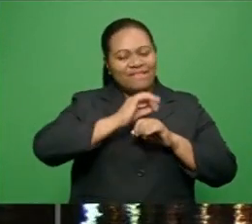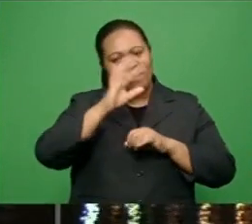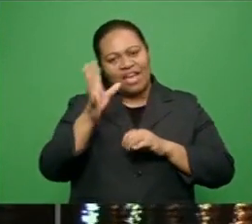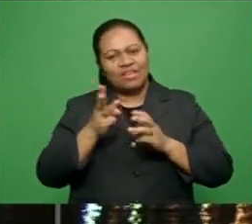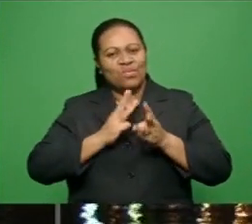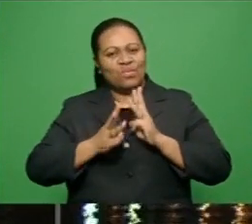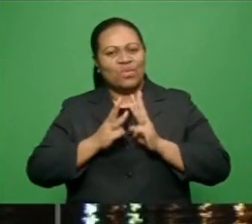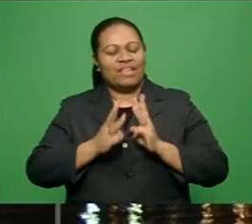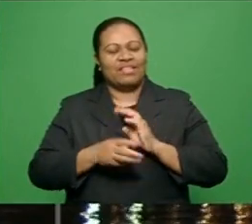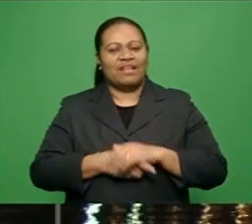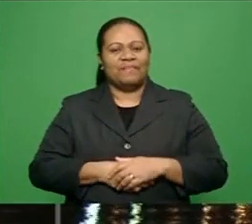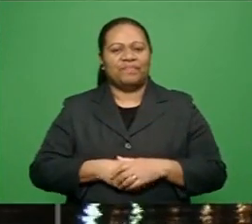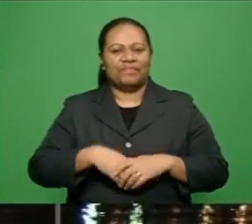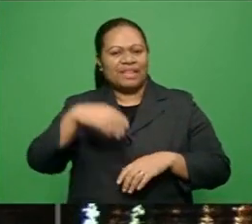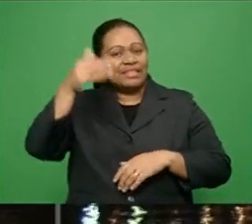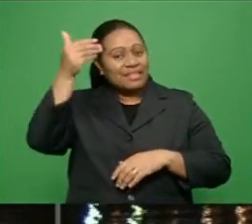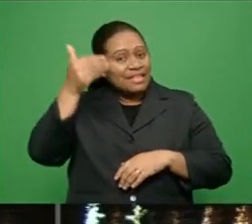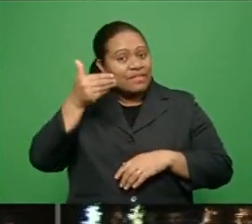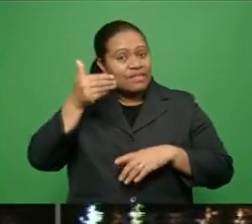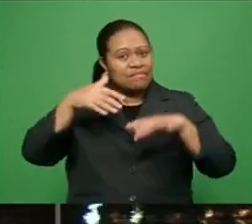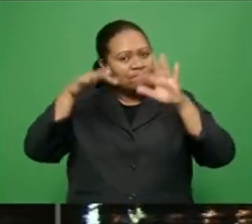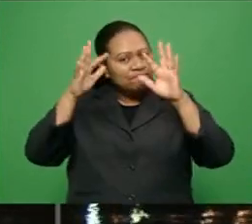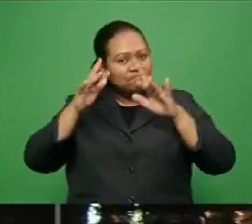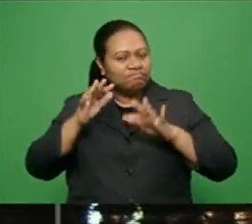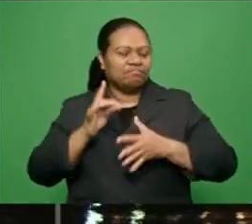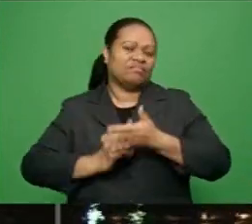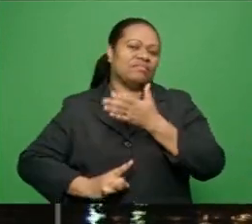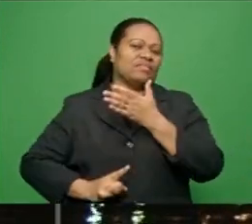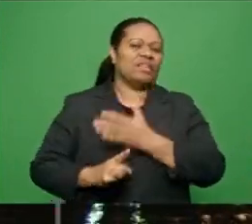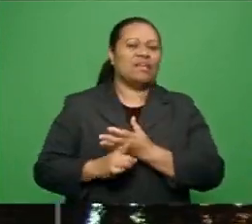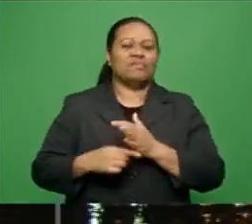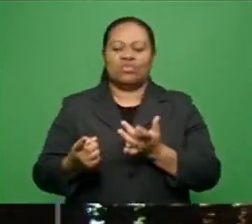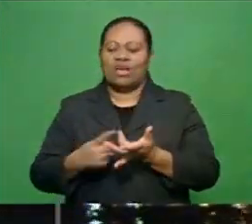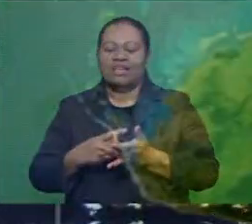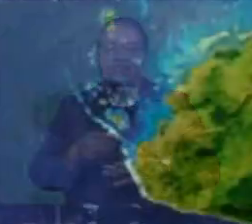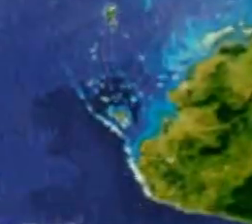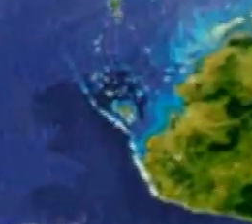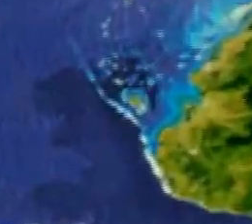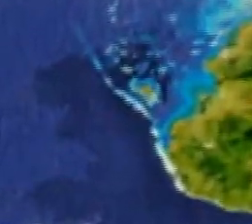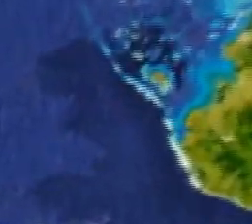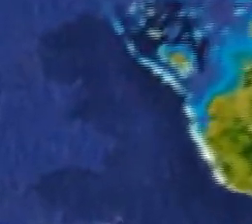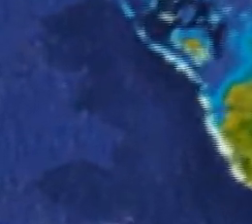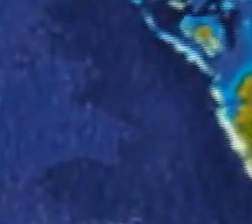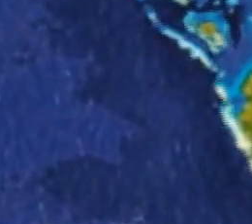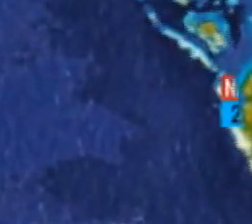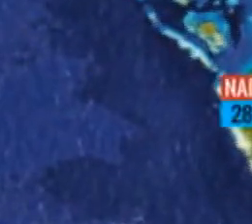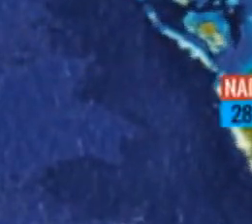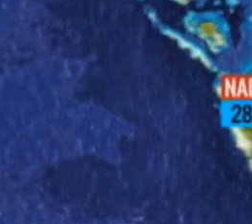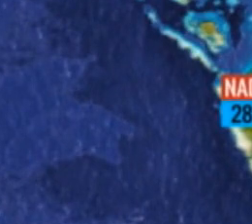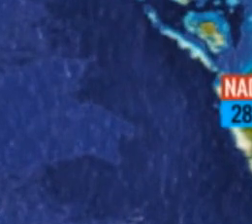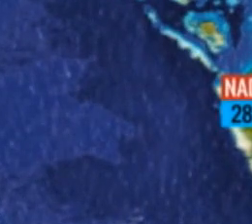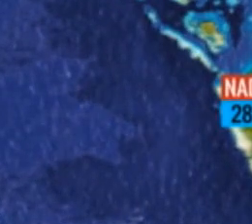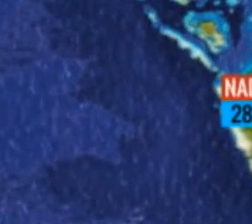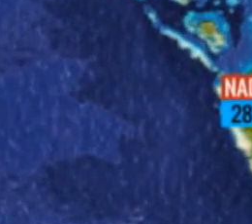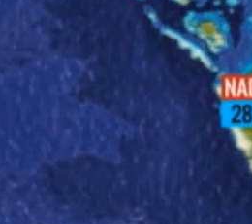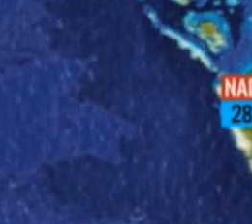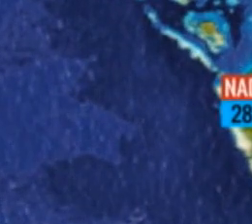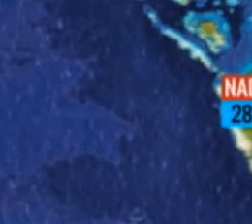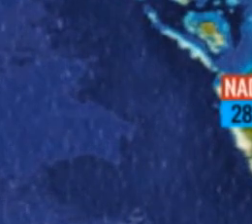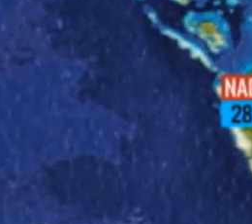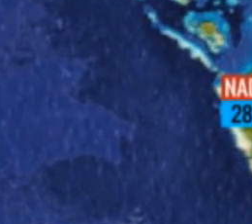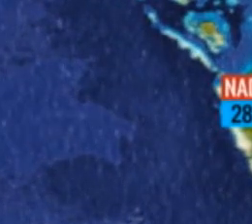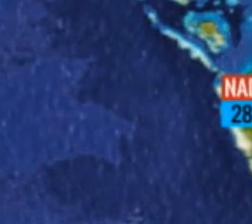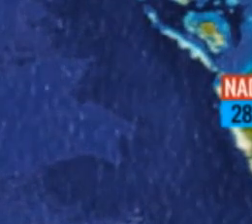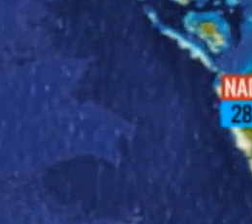isolated afternoon or evening showers was experienced over the rest of the group. A quick look at the weather map looking in the west. Fine weather